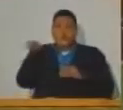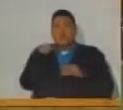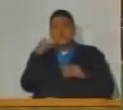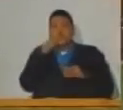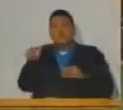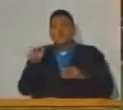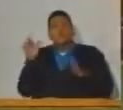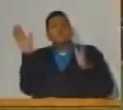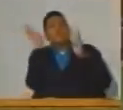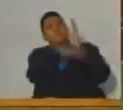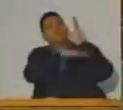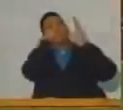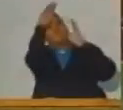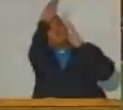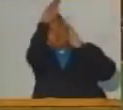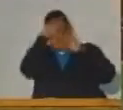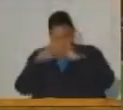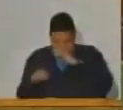who reside overseas.